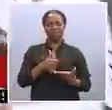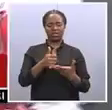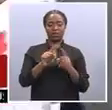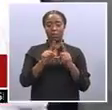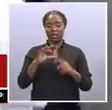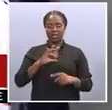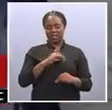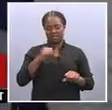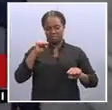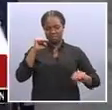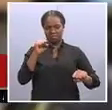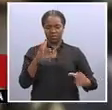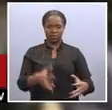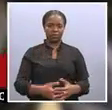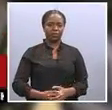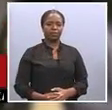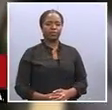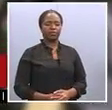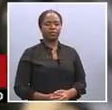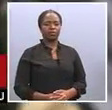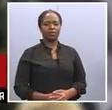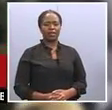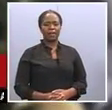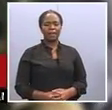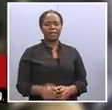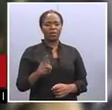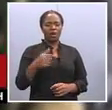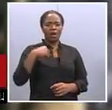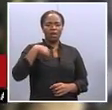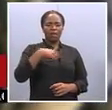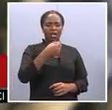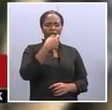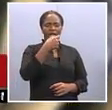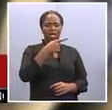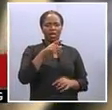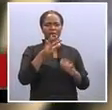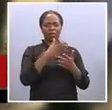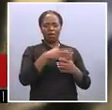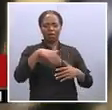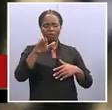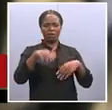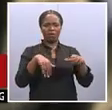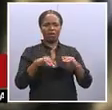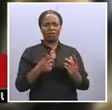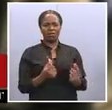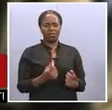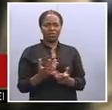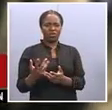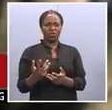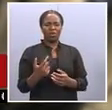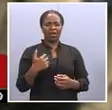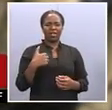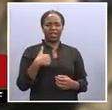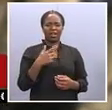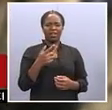They started chasing people out of the chemist. Then they went to the casualties.